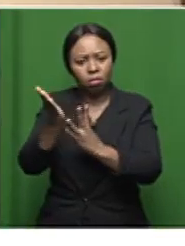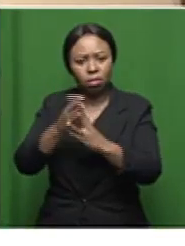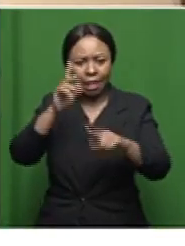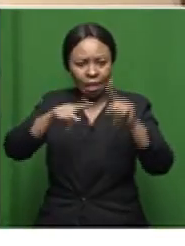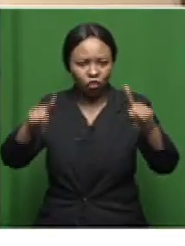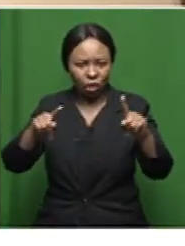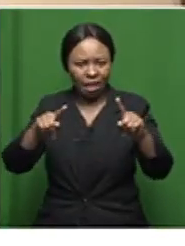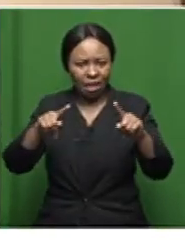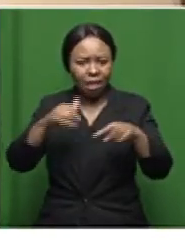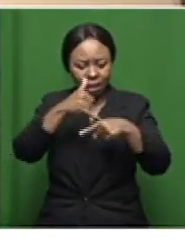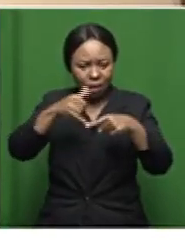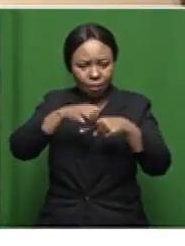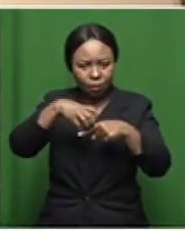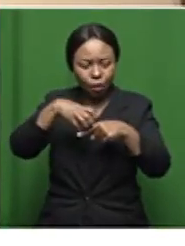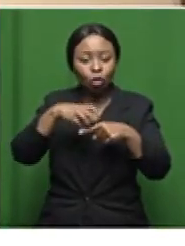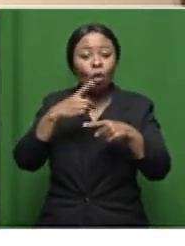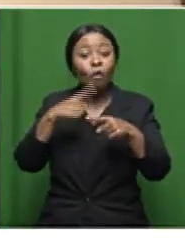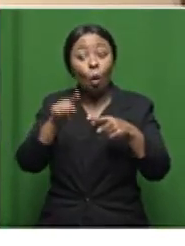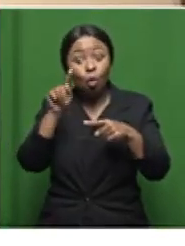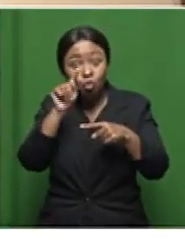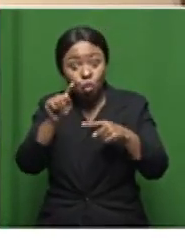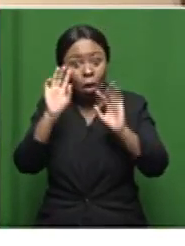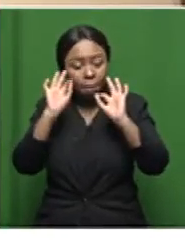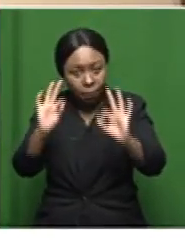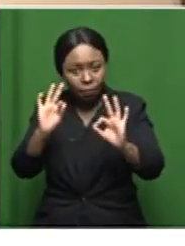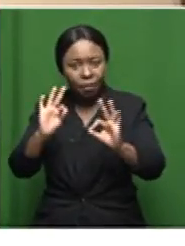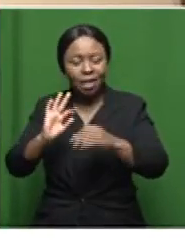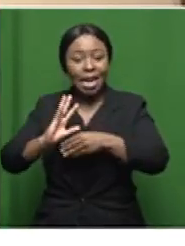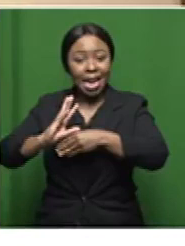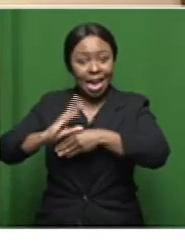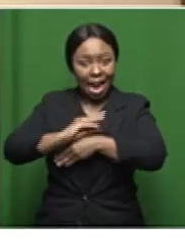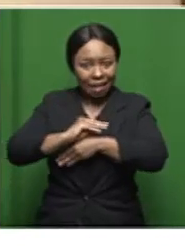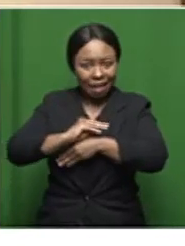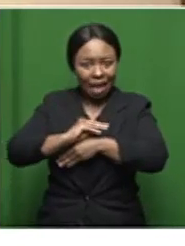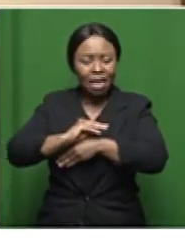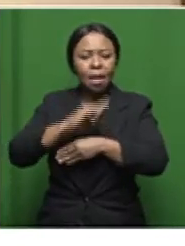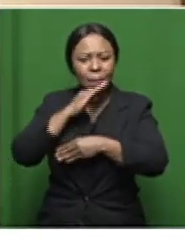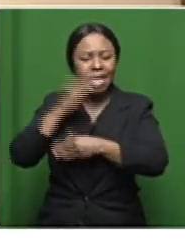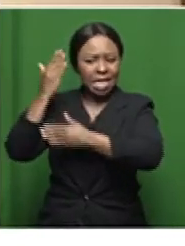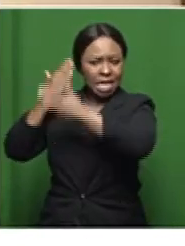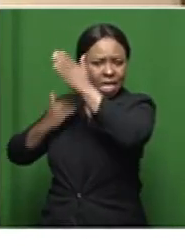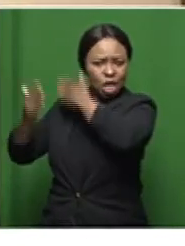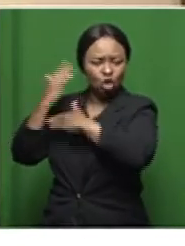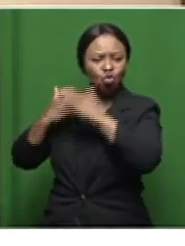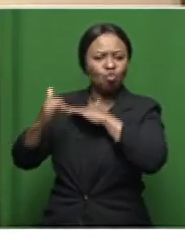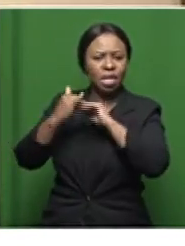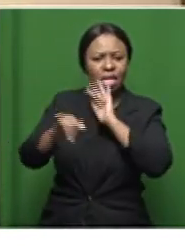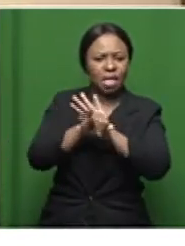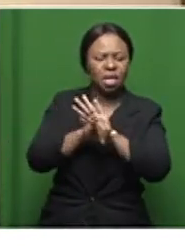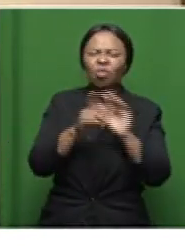that for you to have cervical cancer, it has to be a histological diagnosis. Okay, what does that